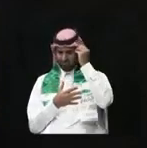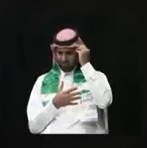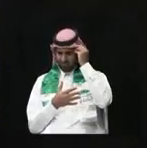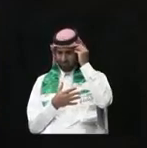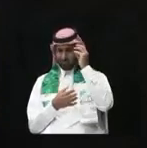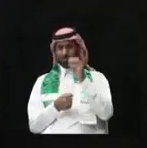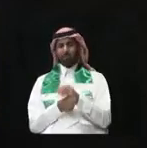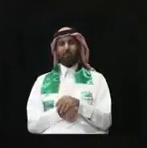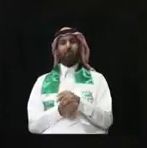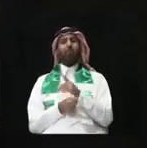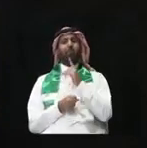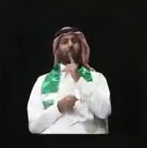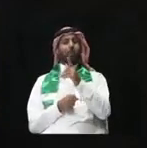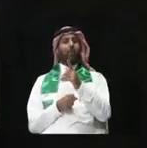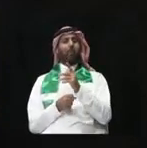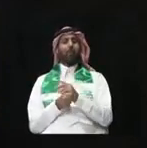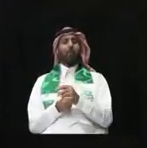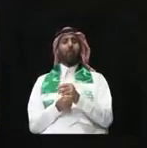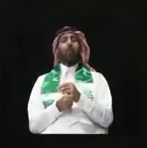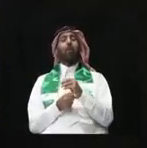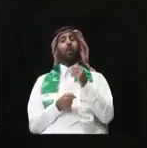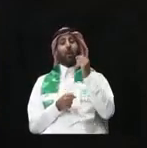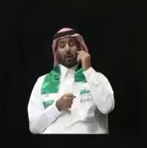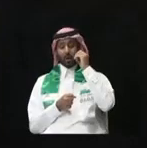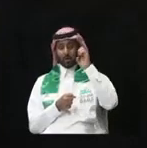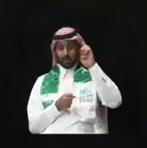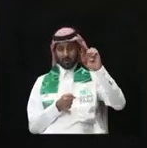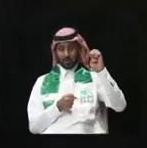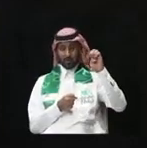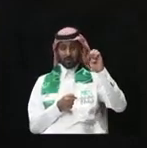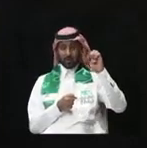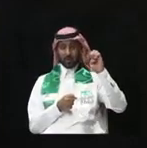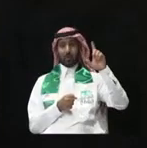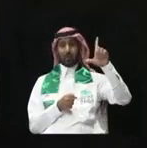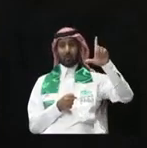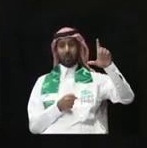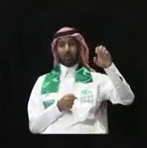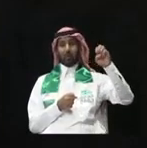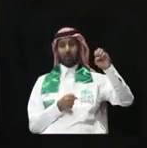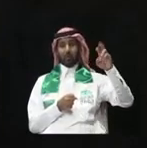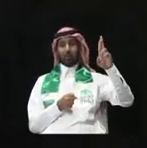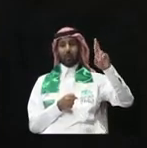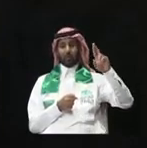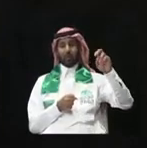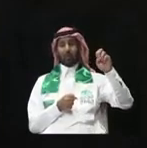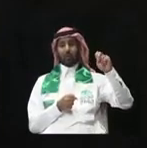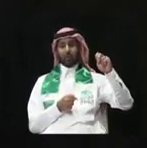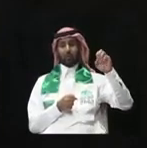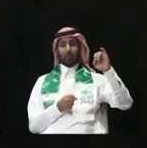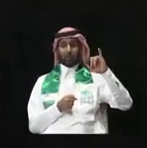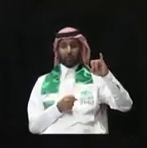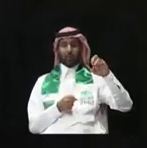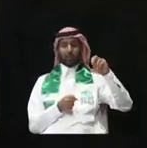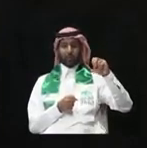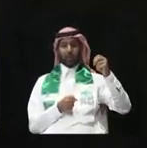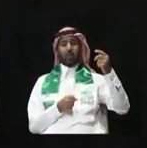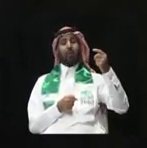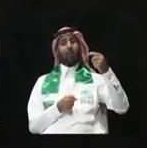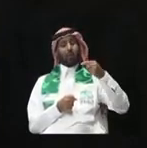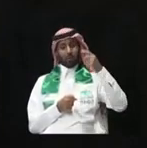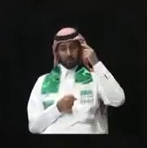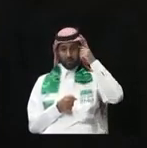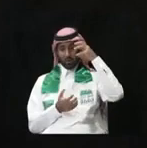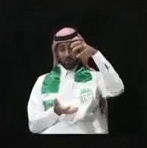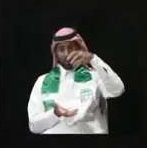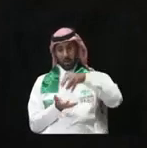We're speaking here about e-learning, online learning. So, not going to school, but